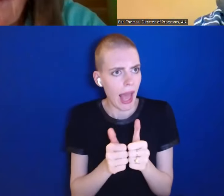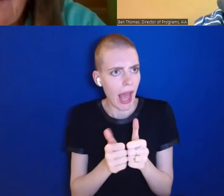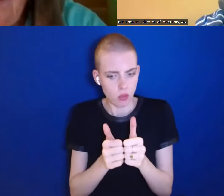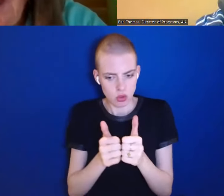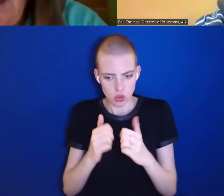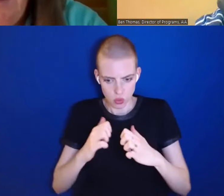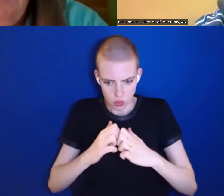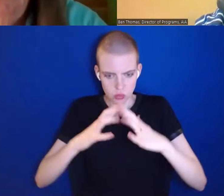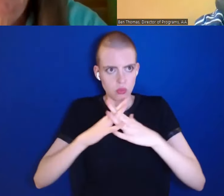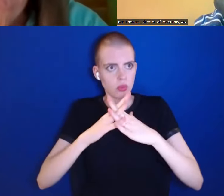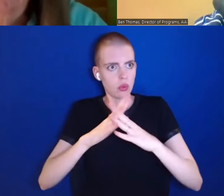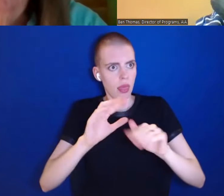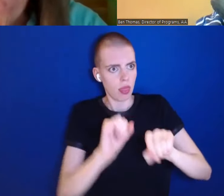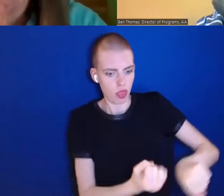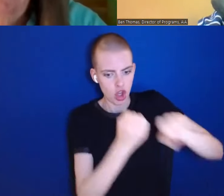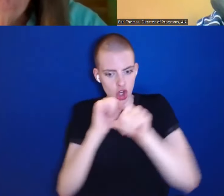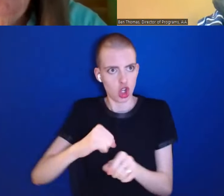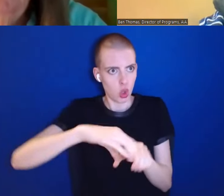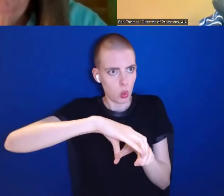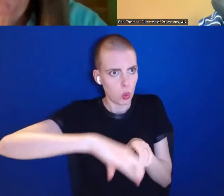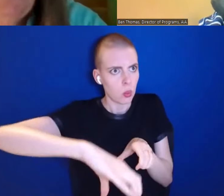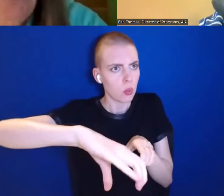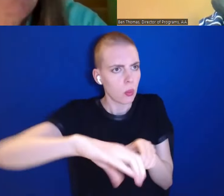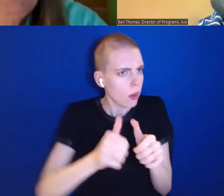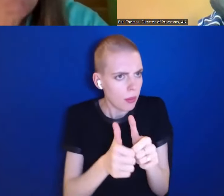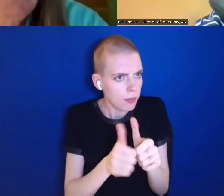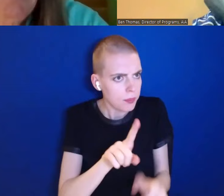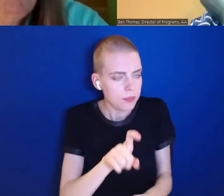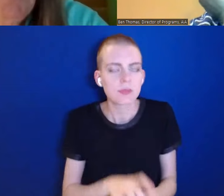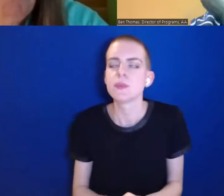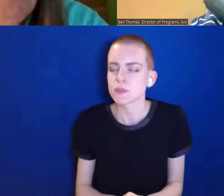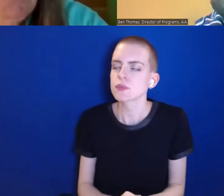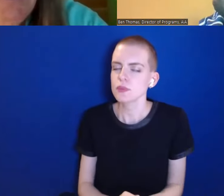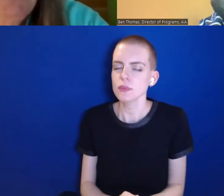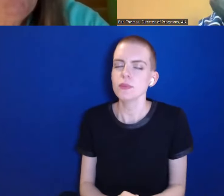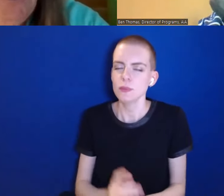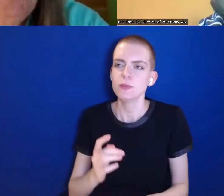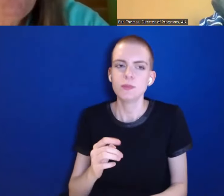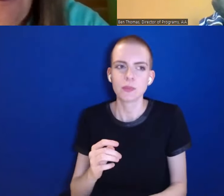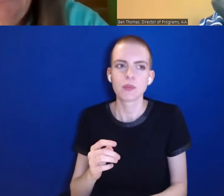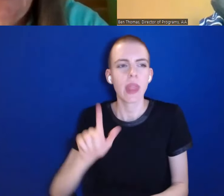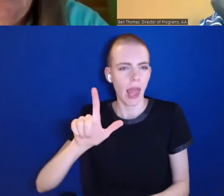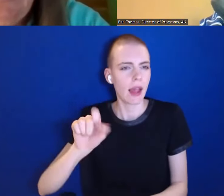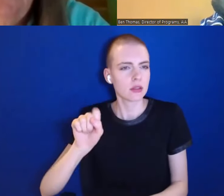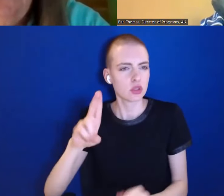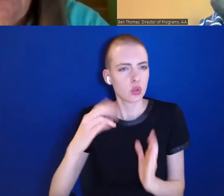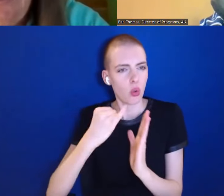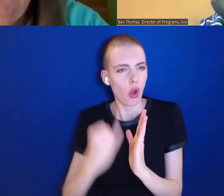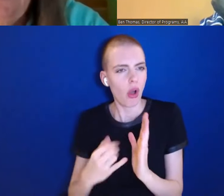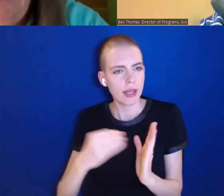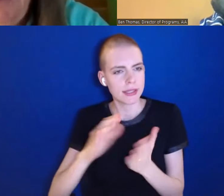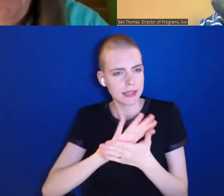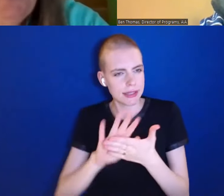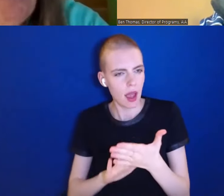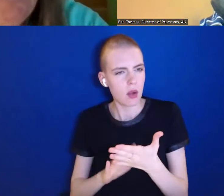itself? Yeah, we got a colleague from LSU Art and Design